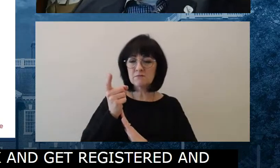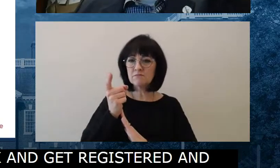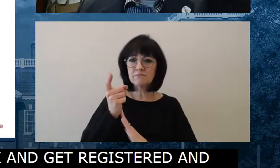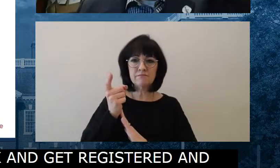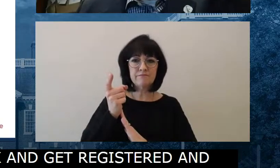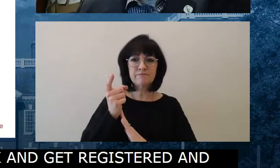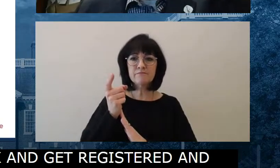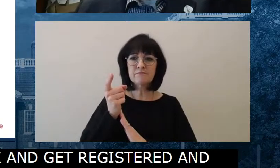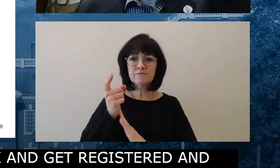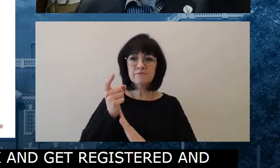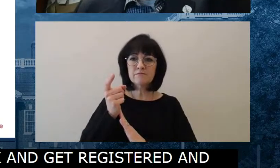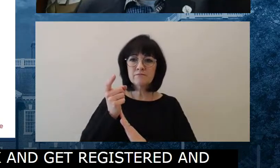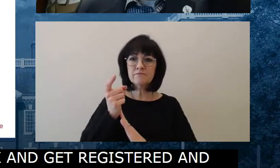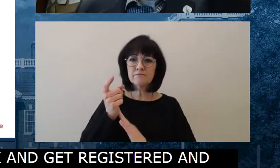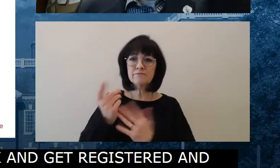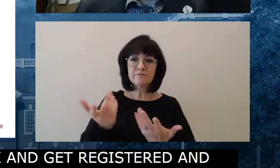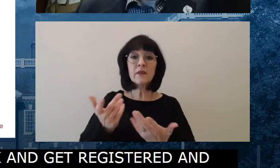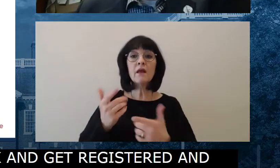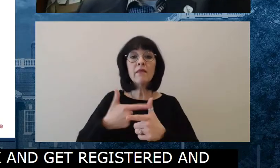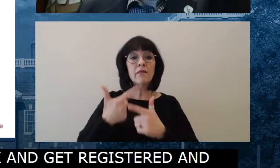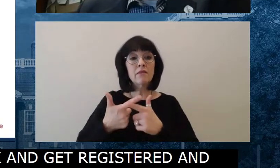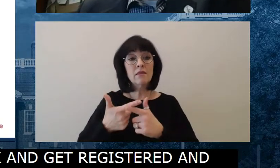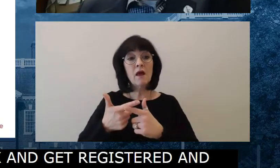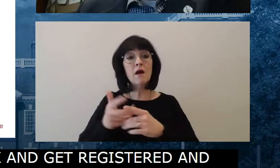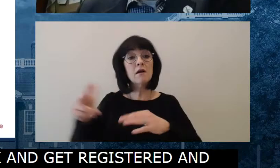not longer, down the observation